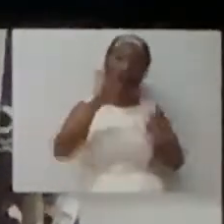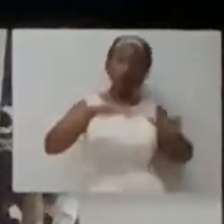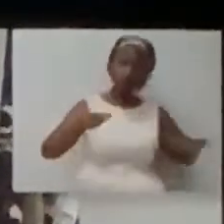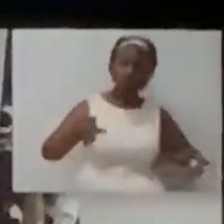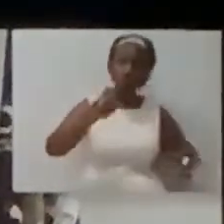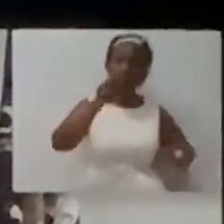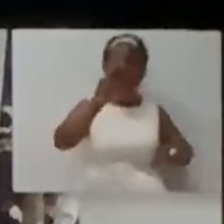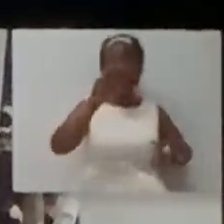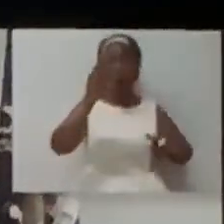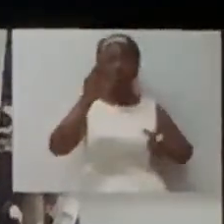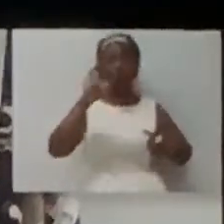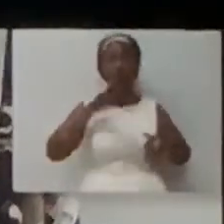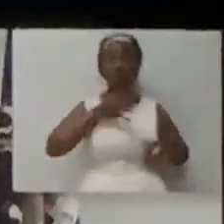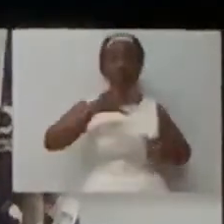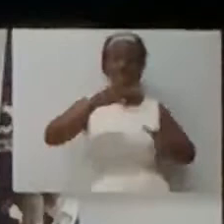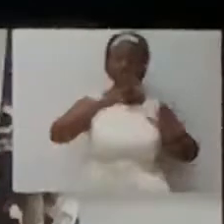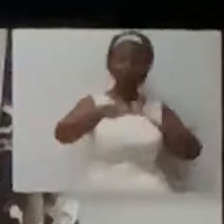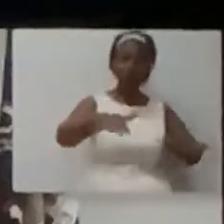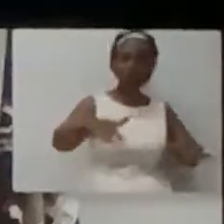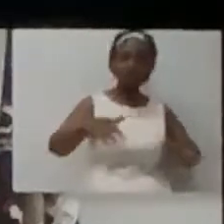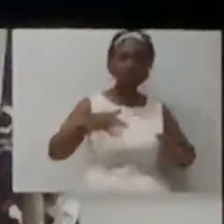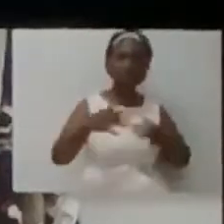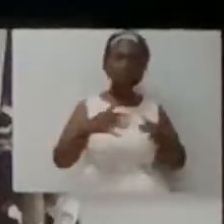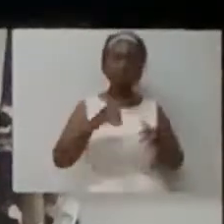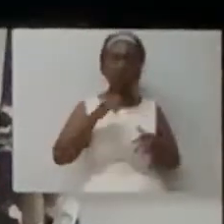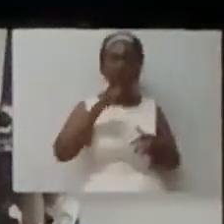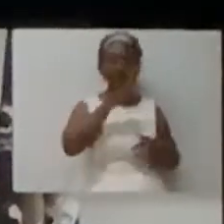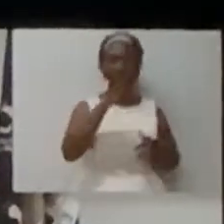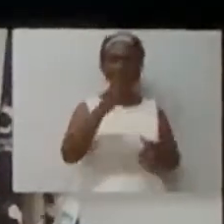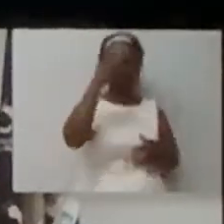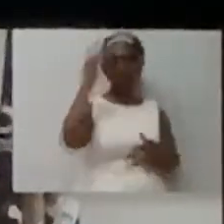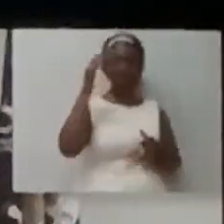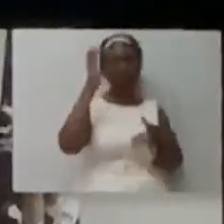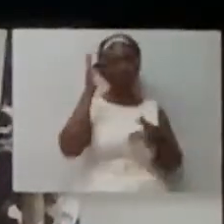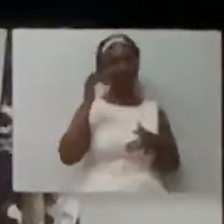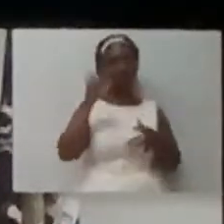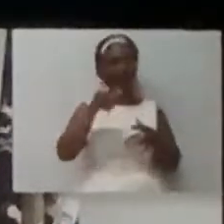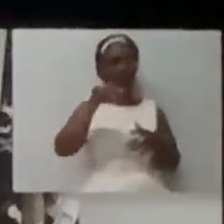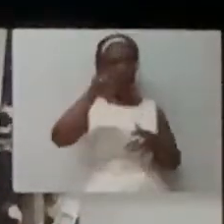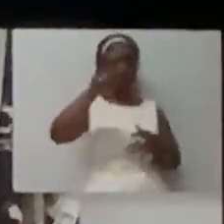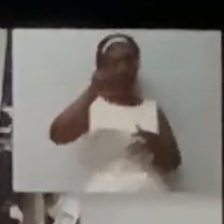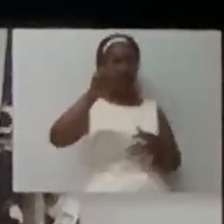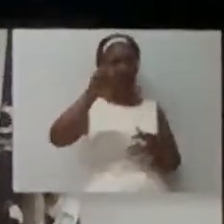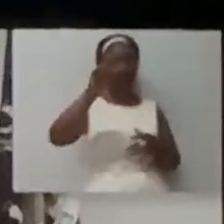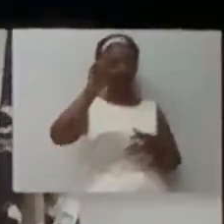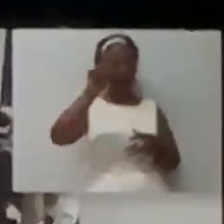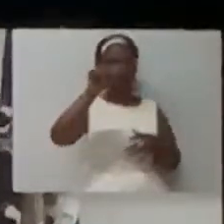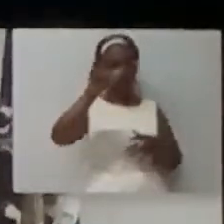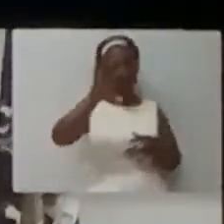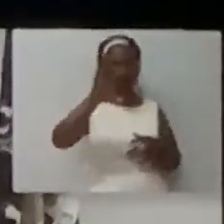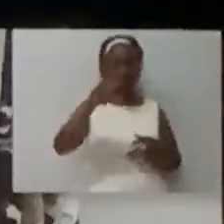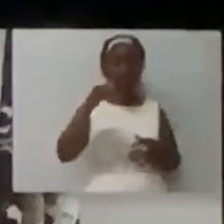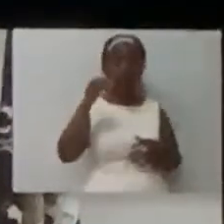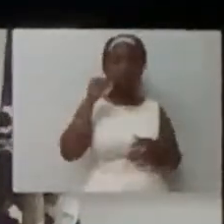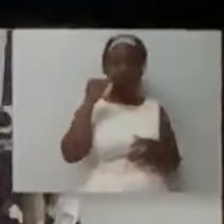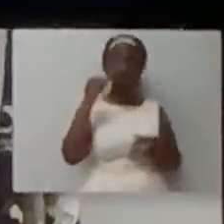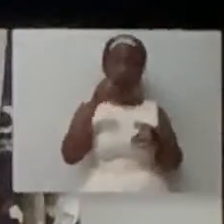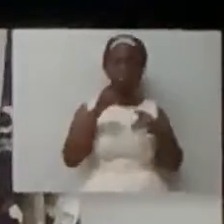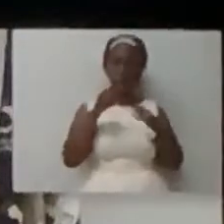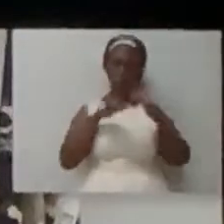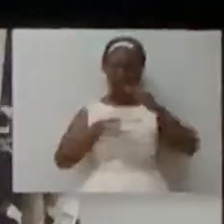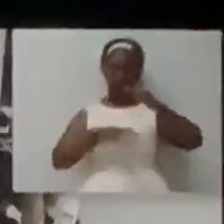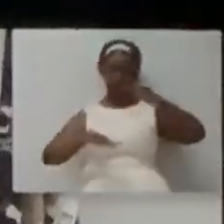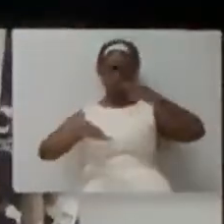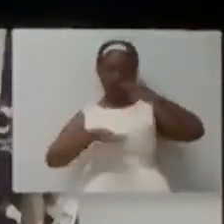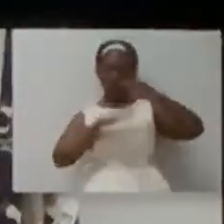graduation was unforgettable, or maybe forgettable because of the pandemic. Or you could remember that if you're at the minimum of a sine